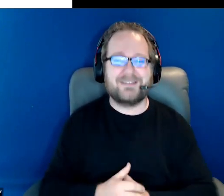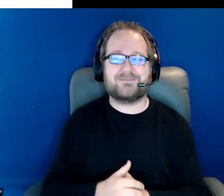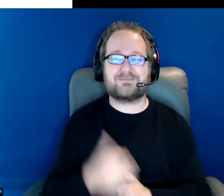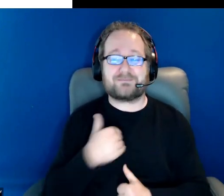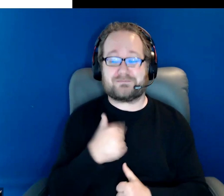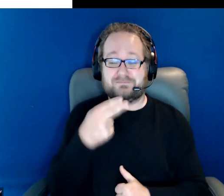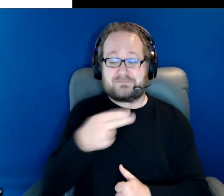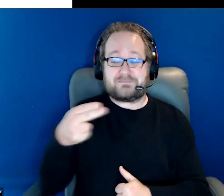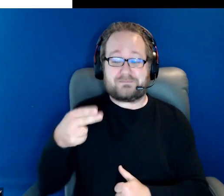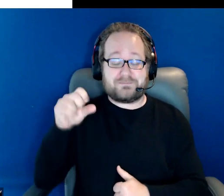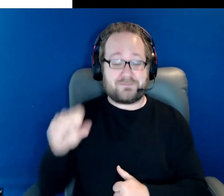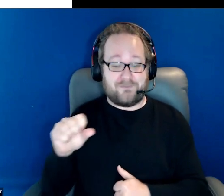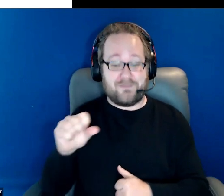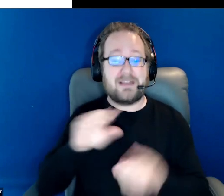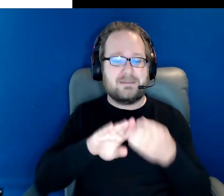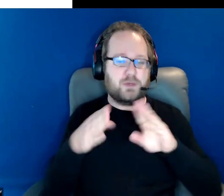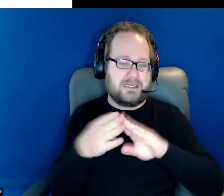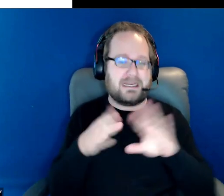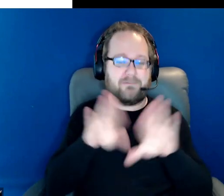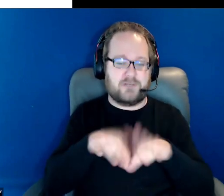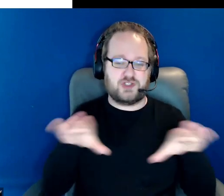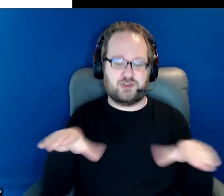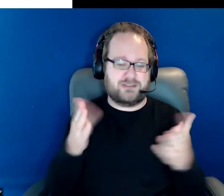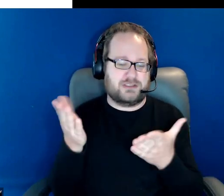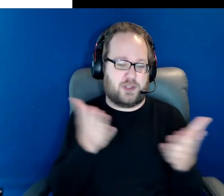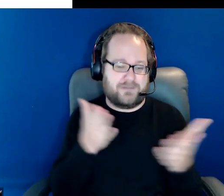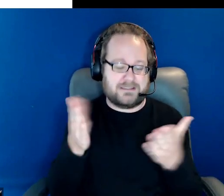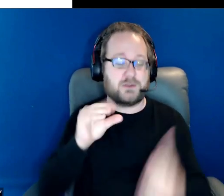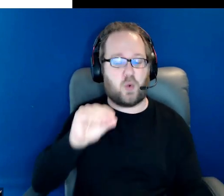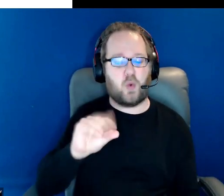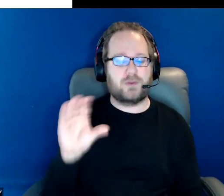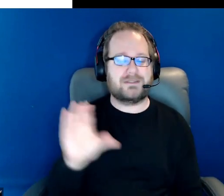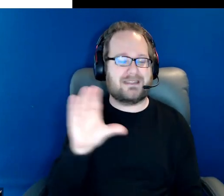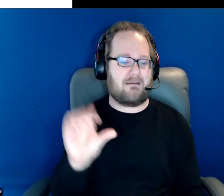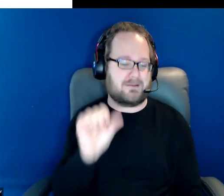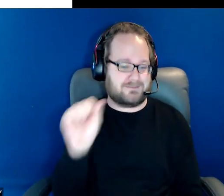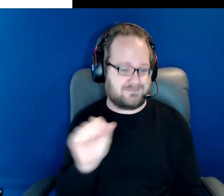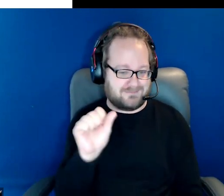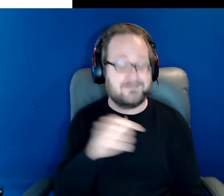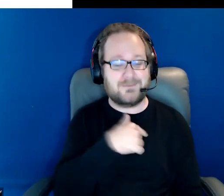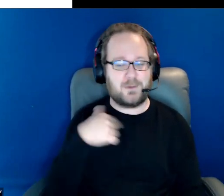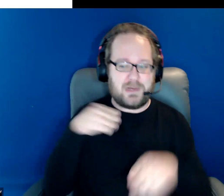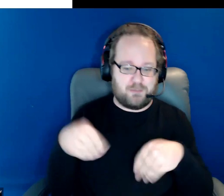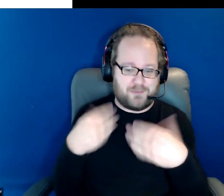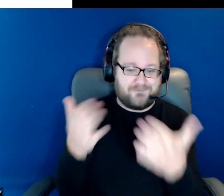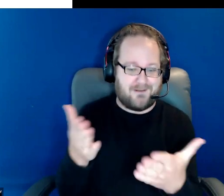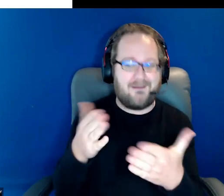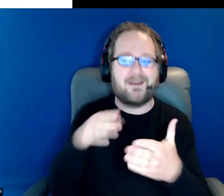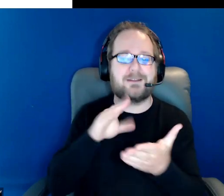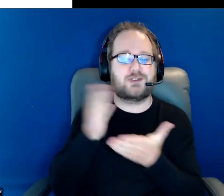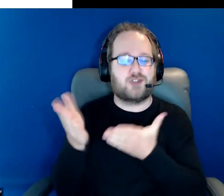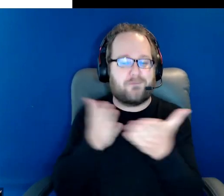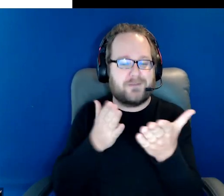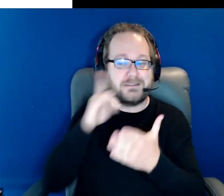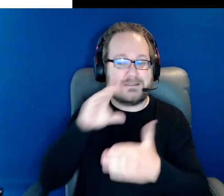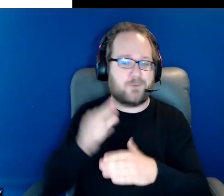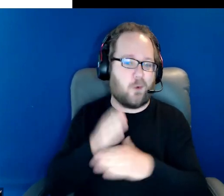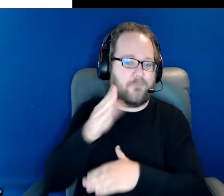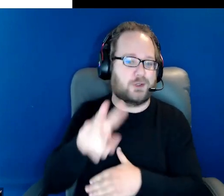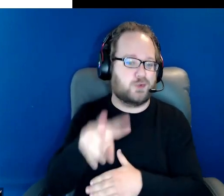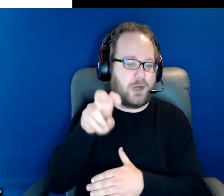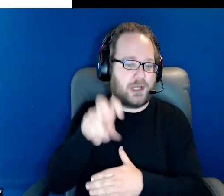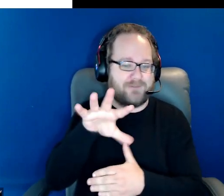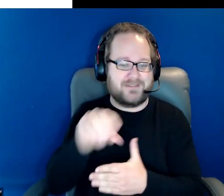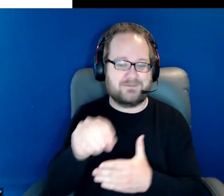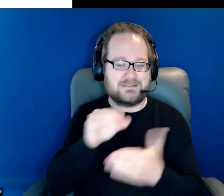Services Office of Community Services, or OCS. We provide funds to over 200 grant recipients, including all 50 states, the District